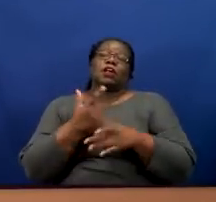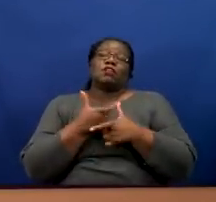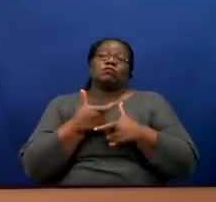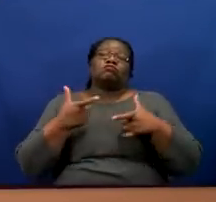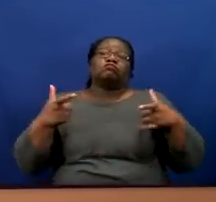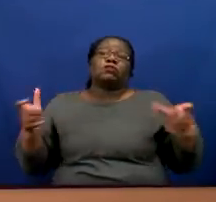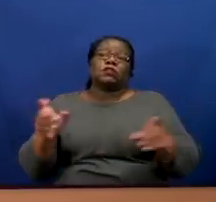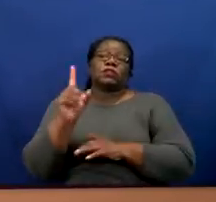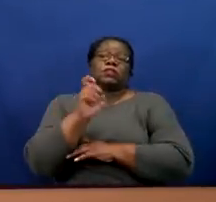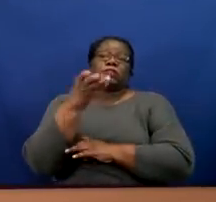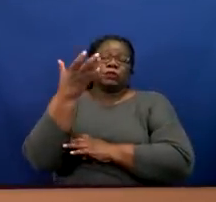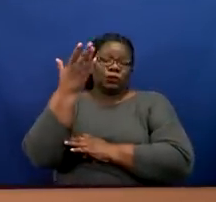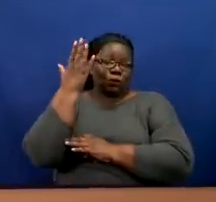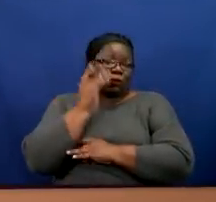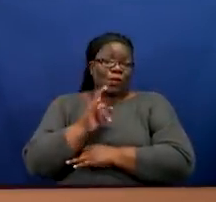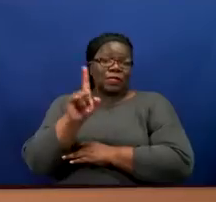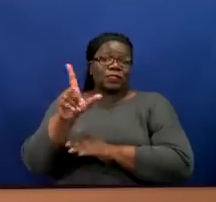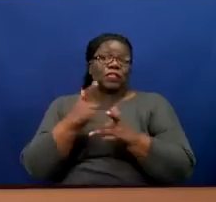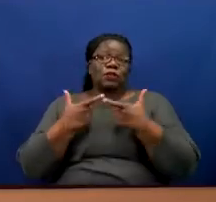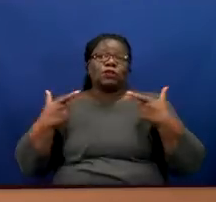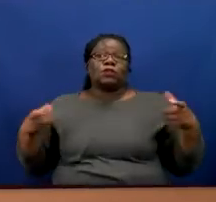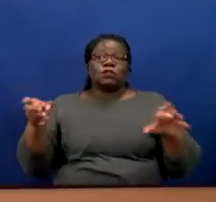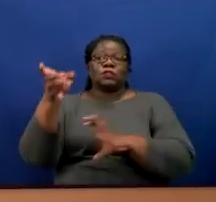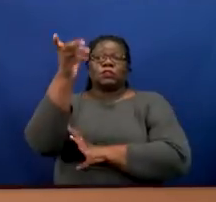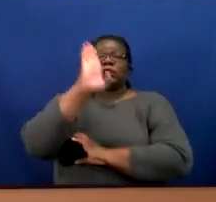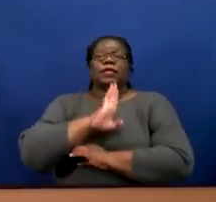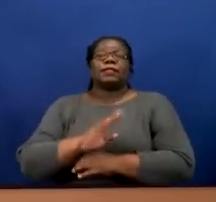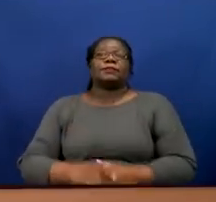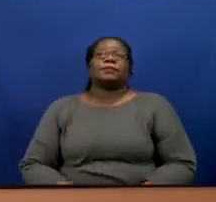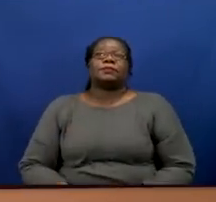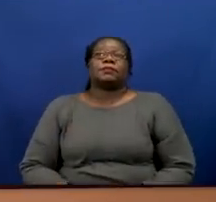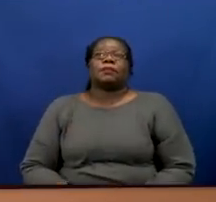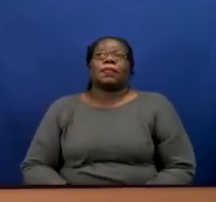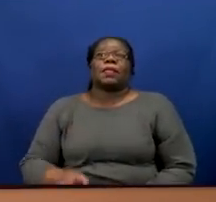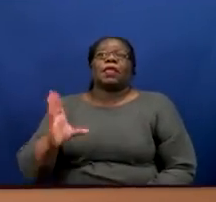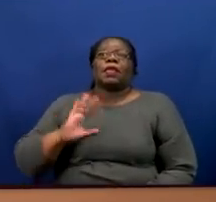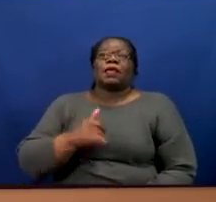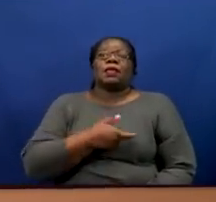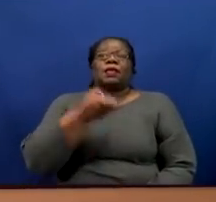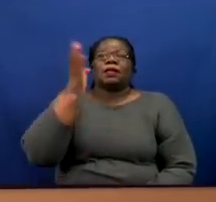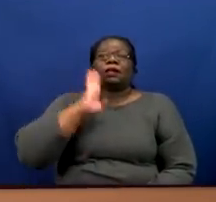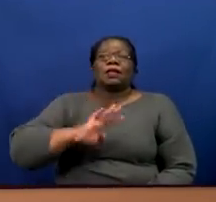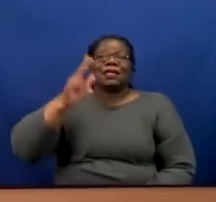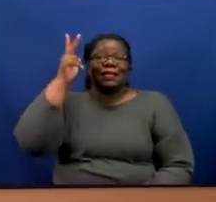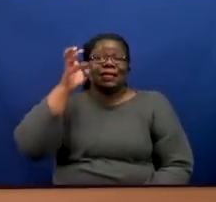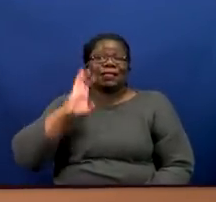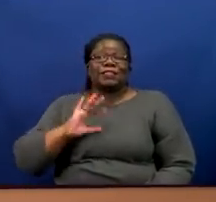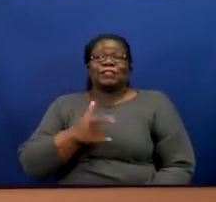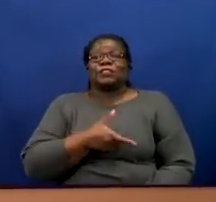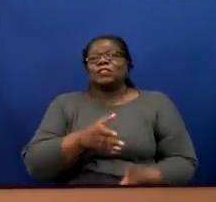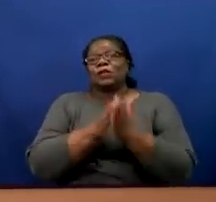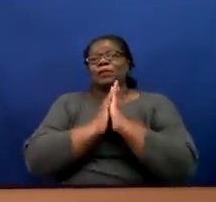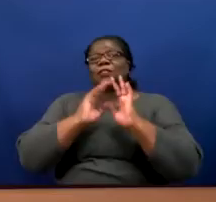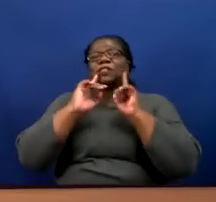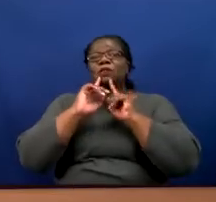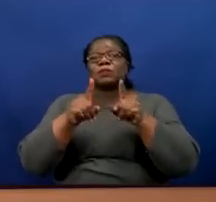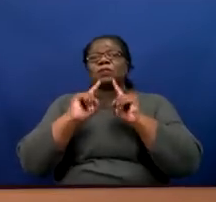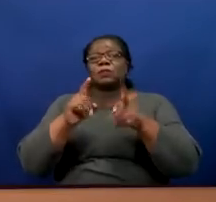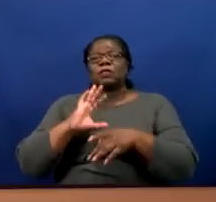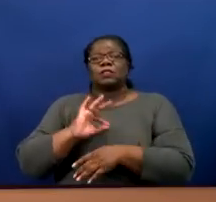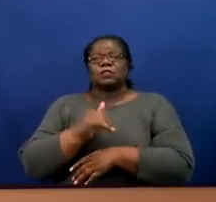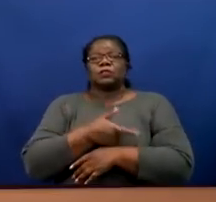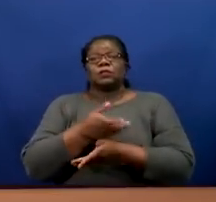God. And no matter how big our prayers is, our God is a prayer hearing and a prayer answering